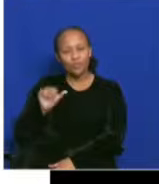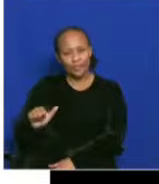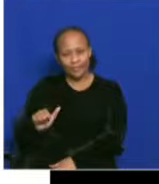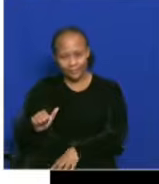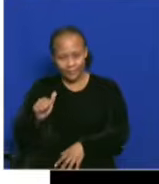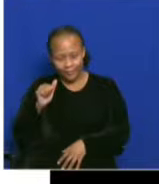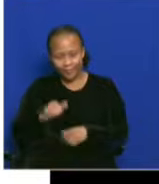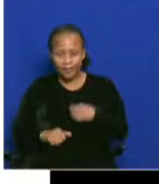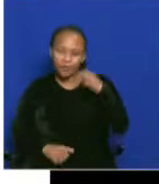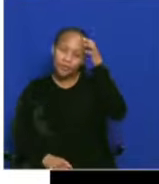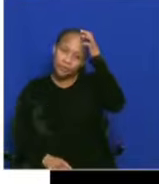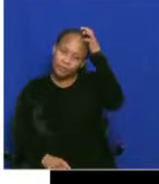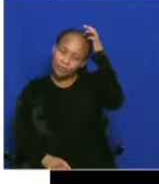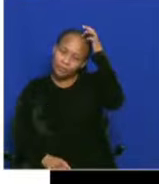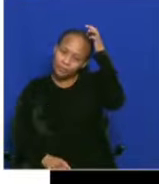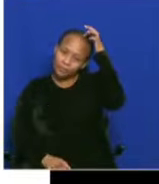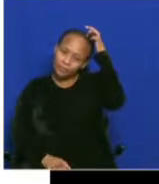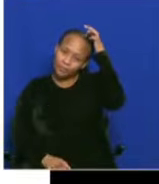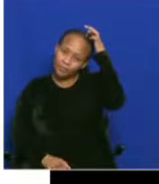So